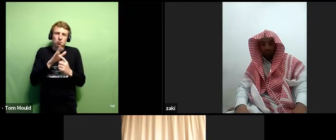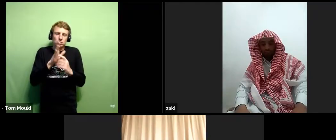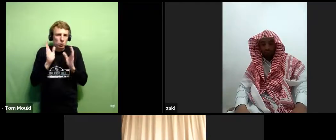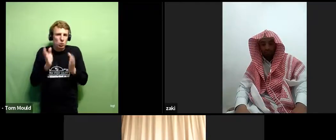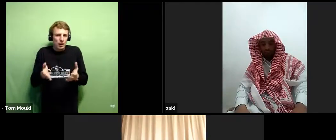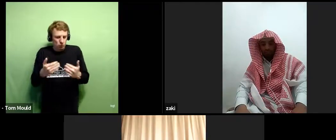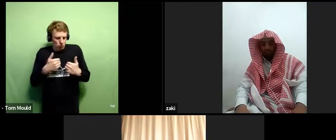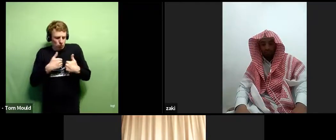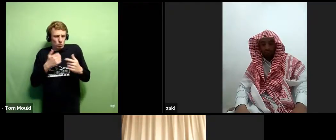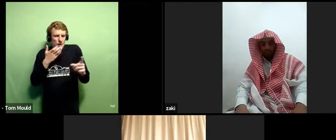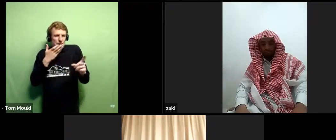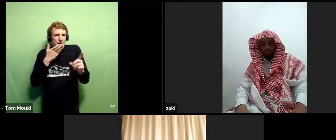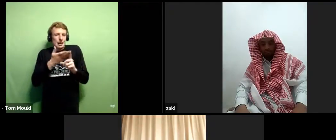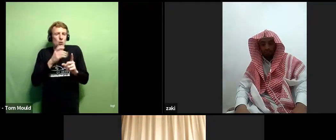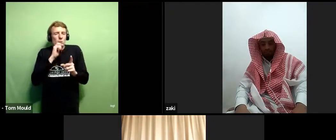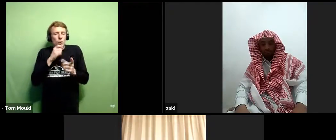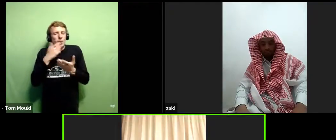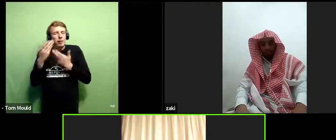intention.